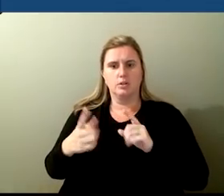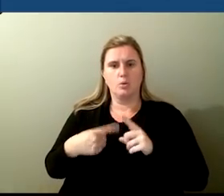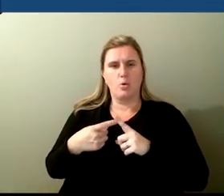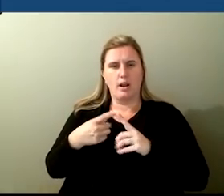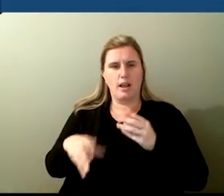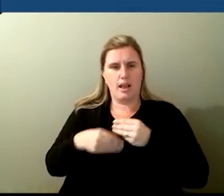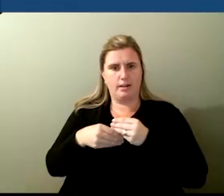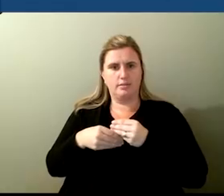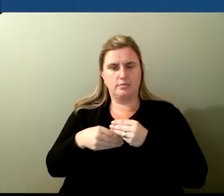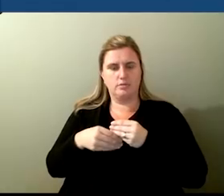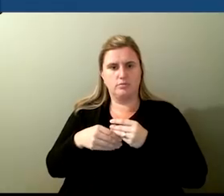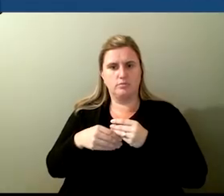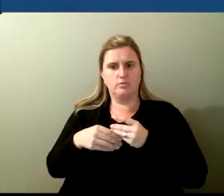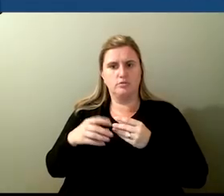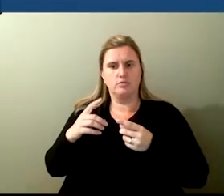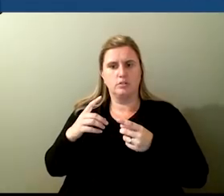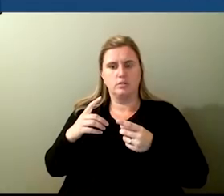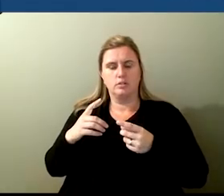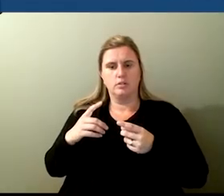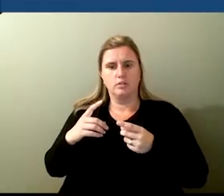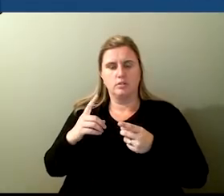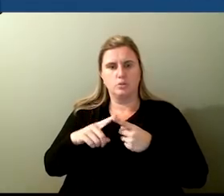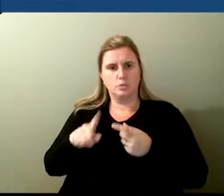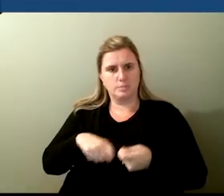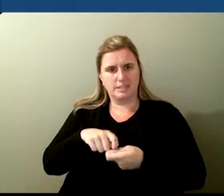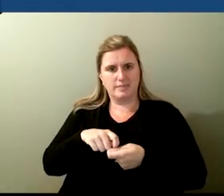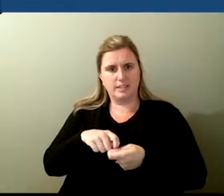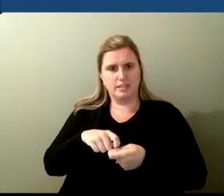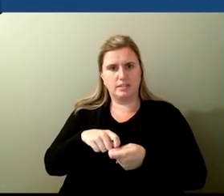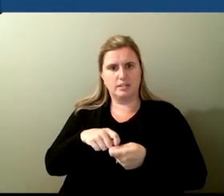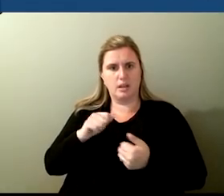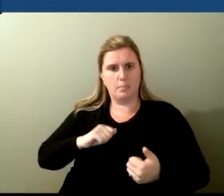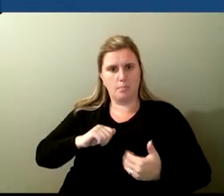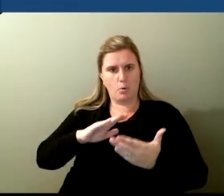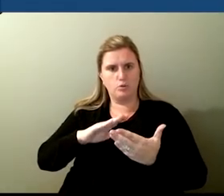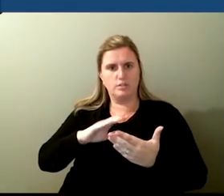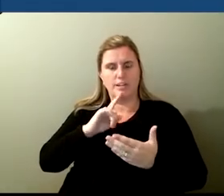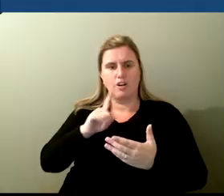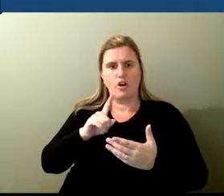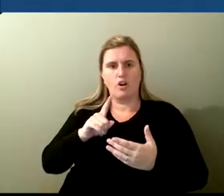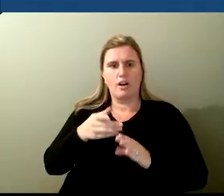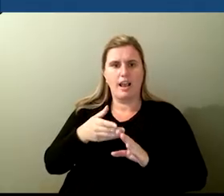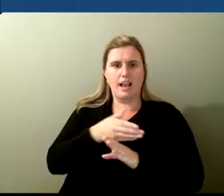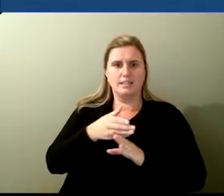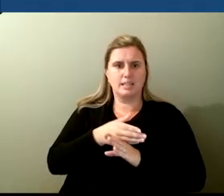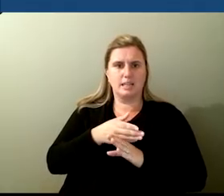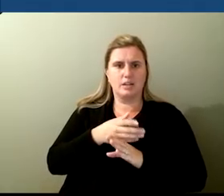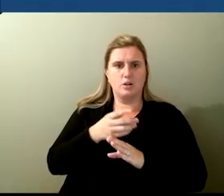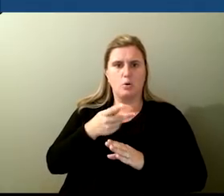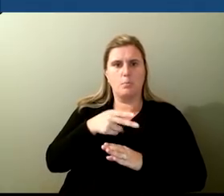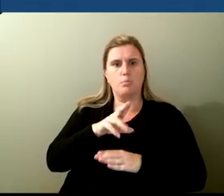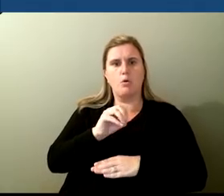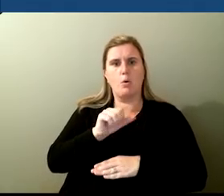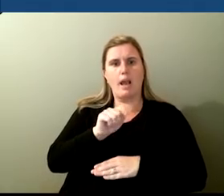added to specific approaches that are antecedent based or proactive in